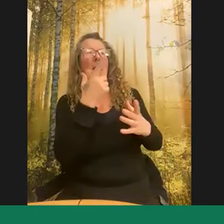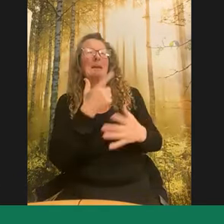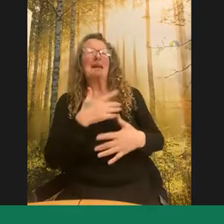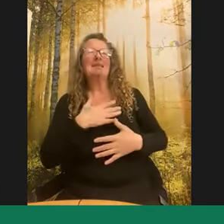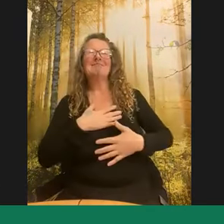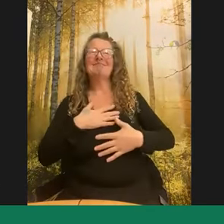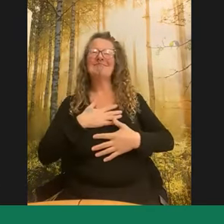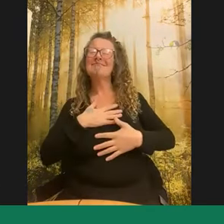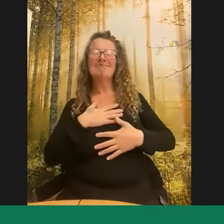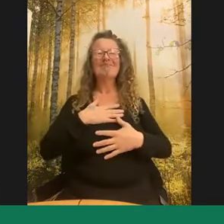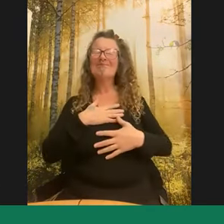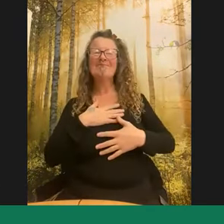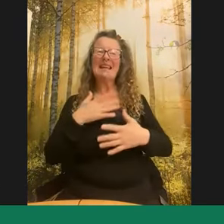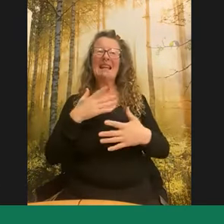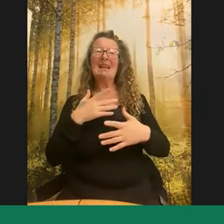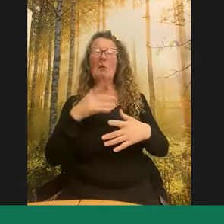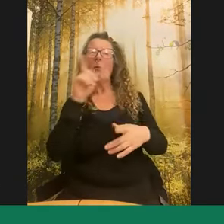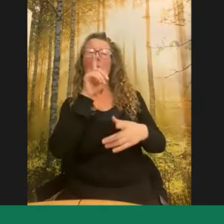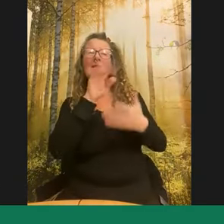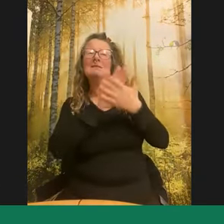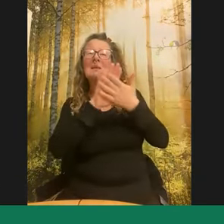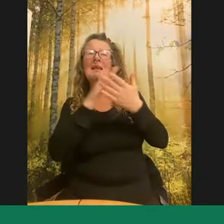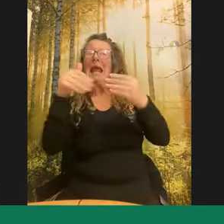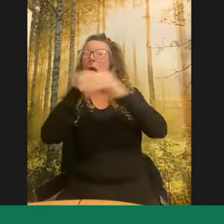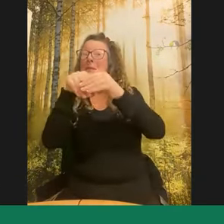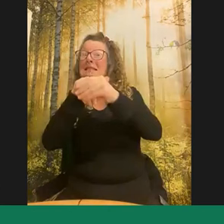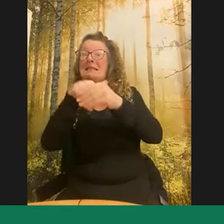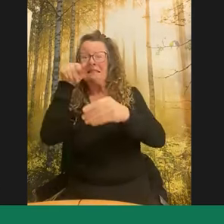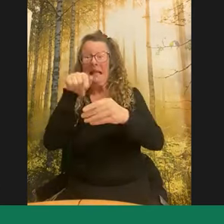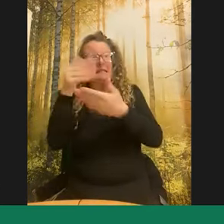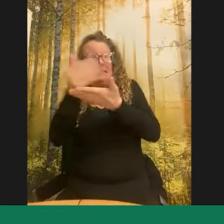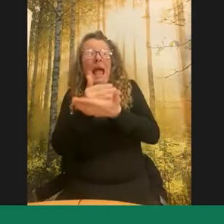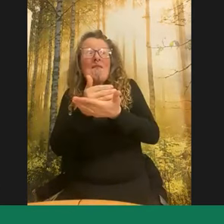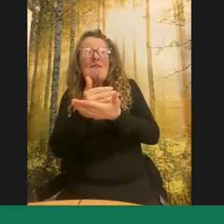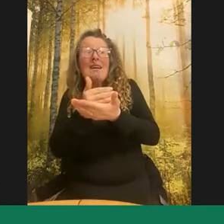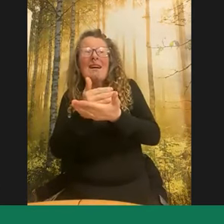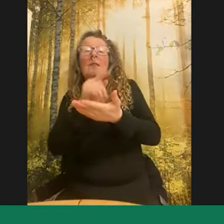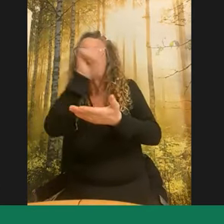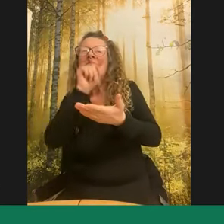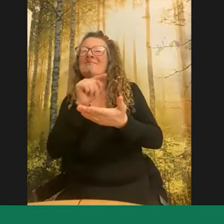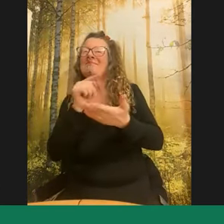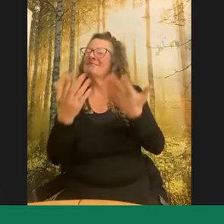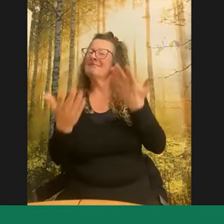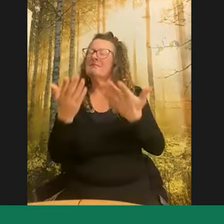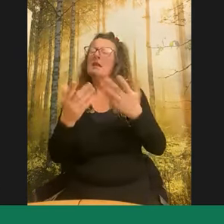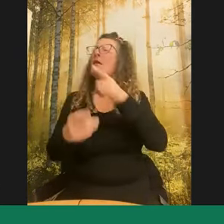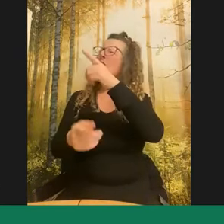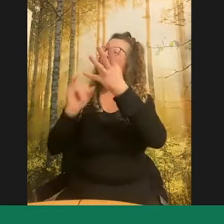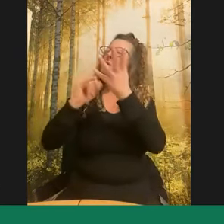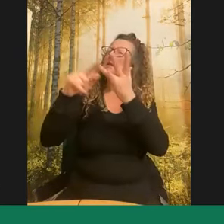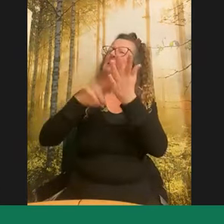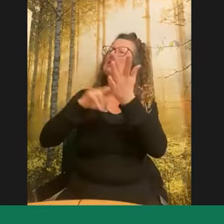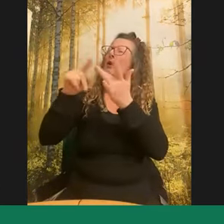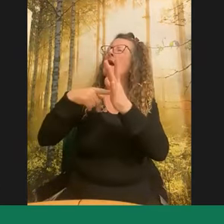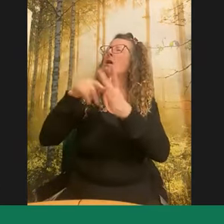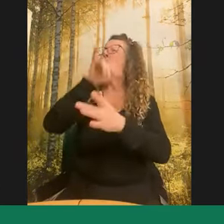inclusivity they're asking for, or whether that is a safe space for these people. And for you, Sonia, you know, someone had